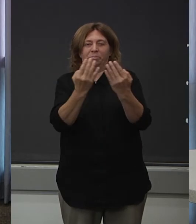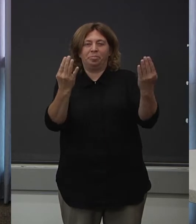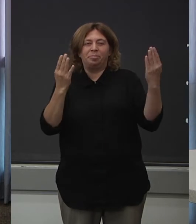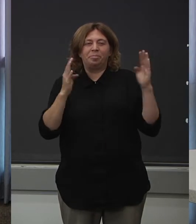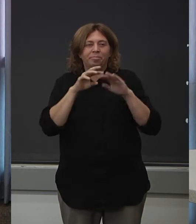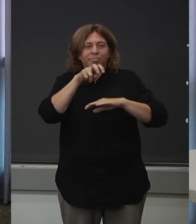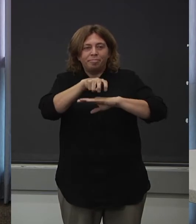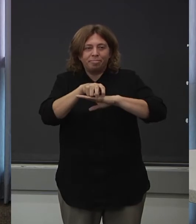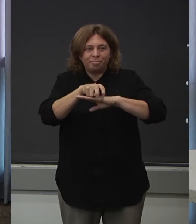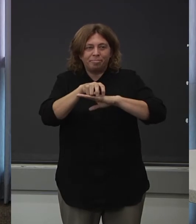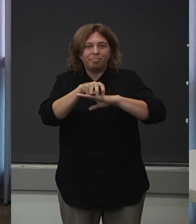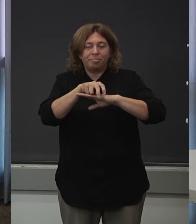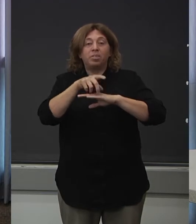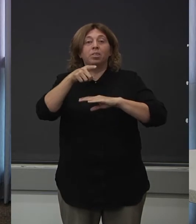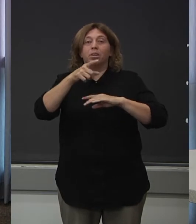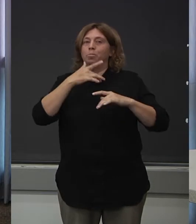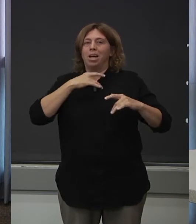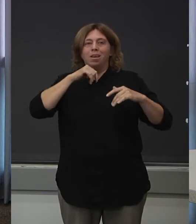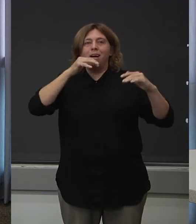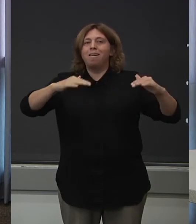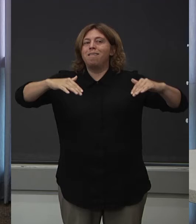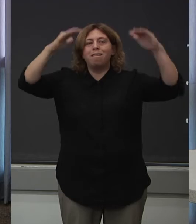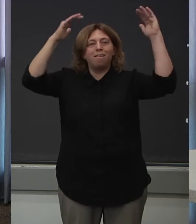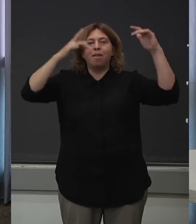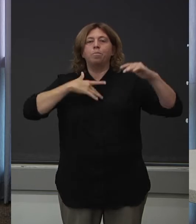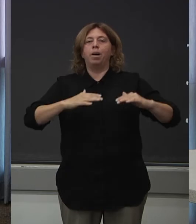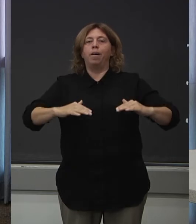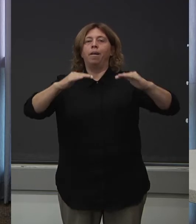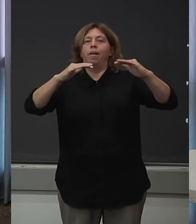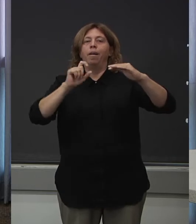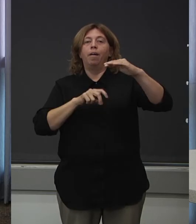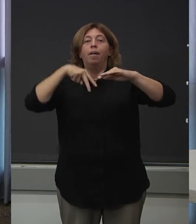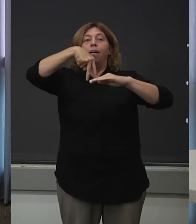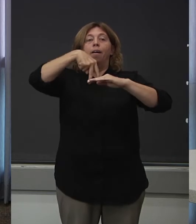the issue if the desks aren't separated by at least 6 feet.